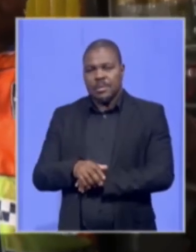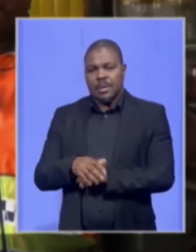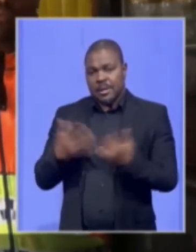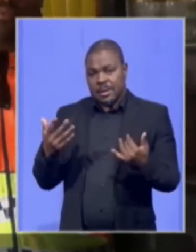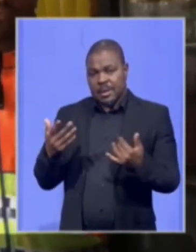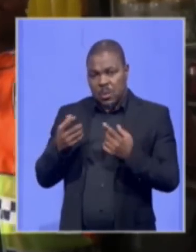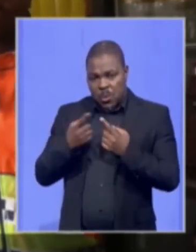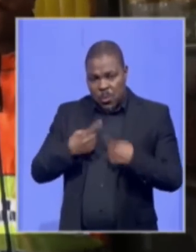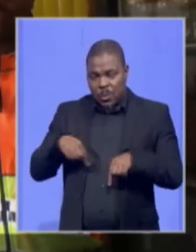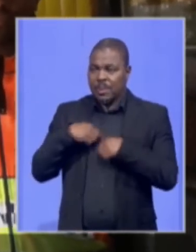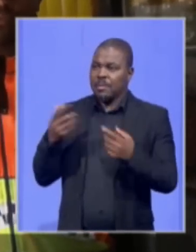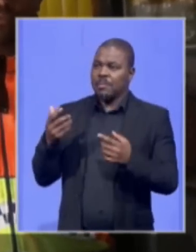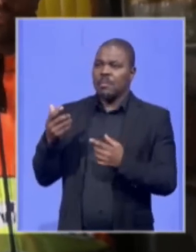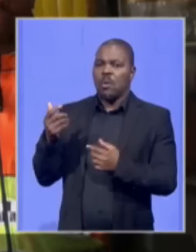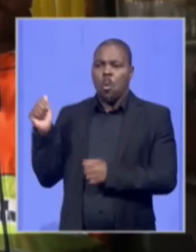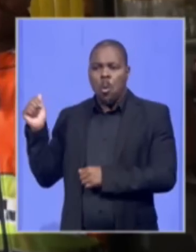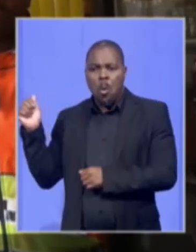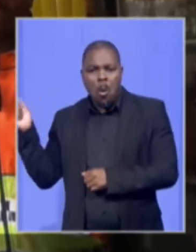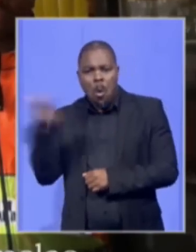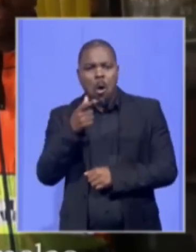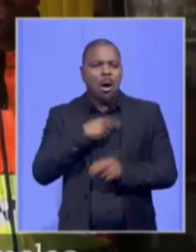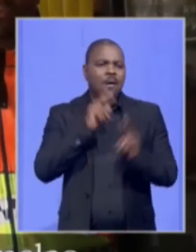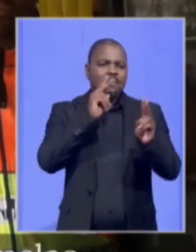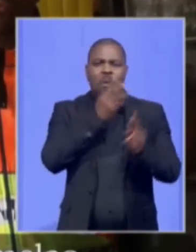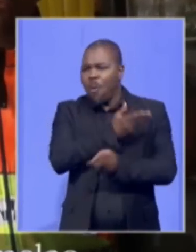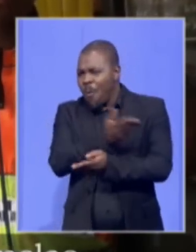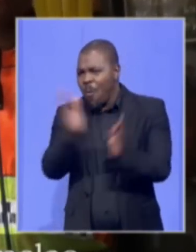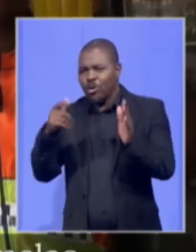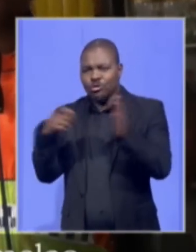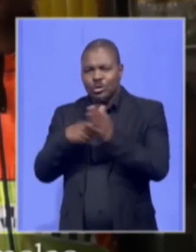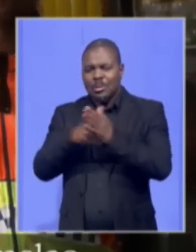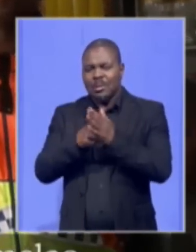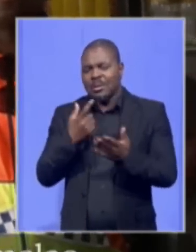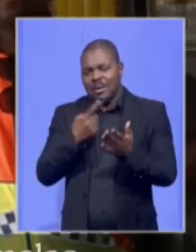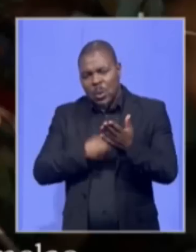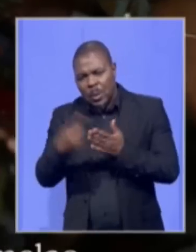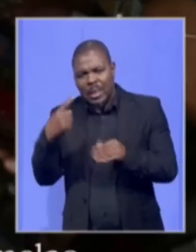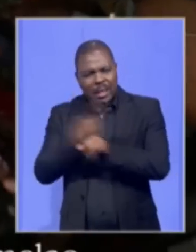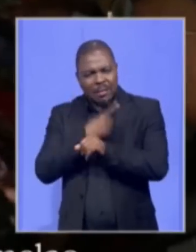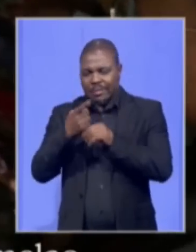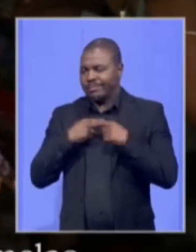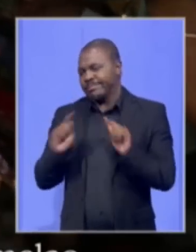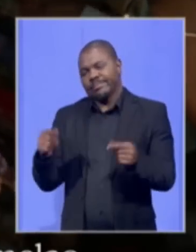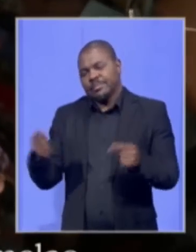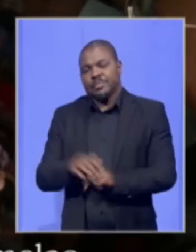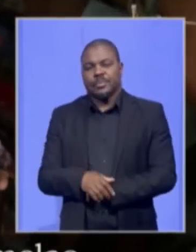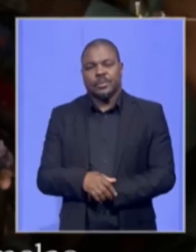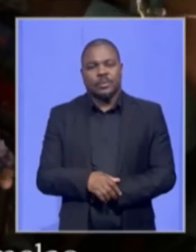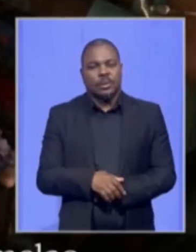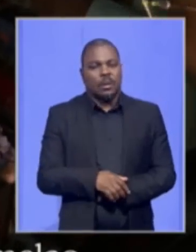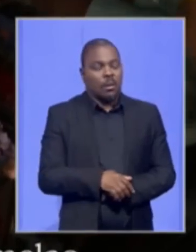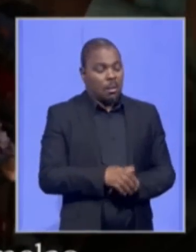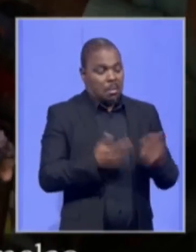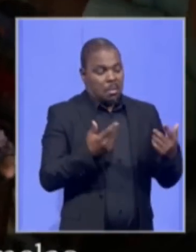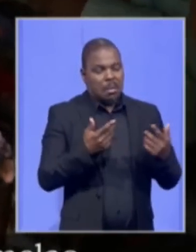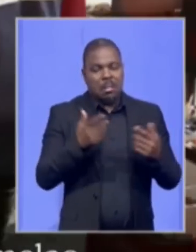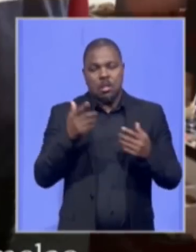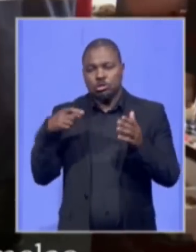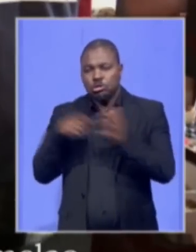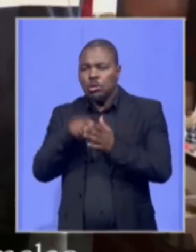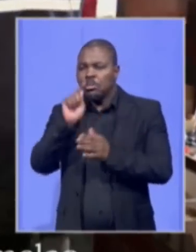possible, viable to get to every place every day, every week, every month. Nakong ya lesolo la go phuruputša